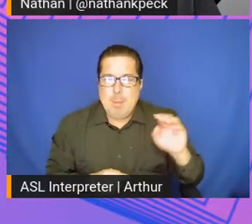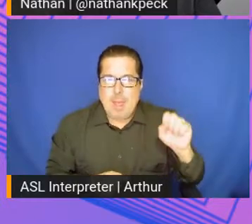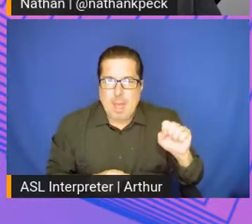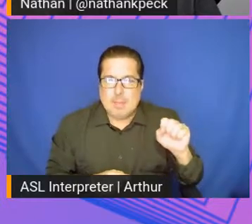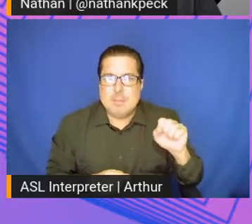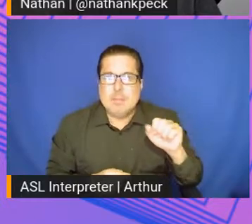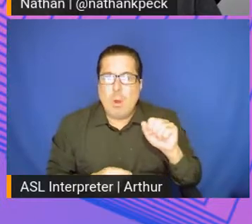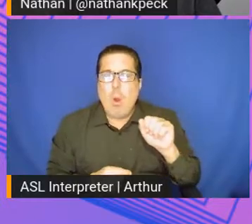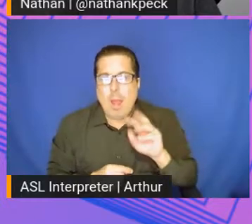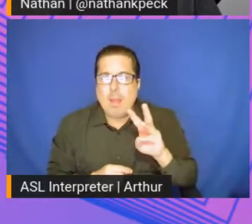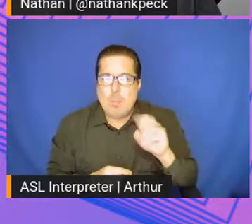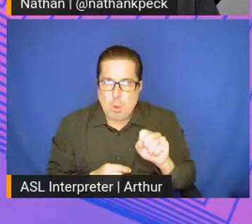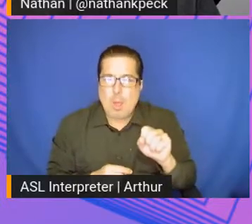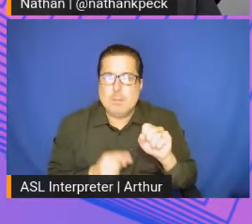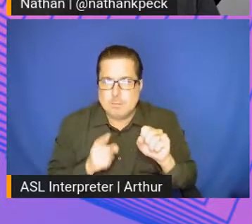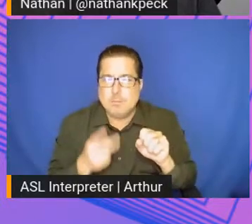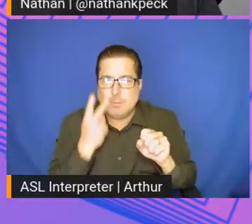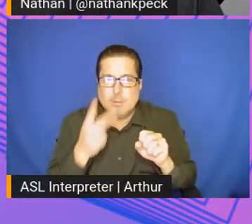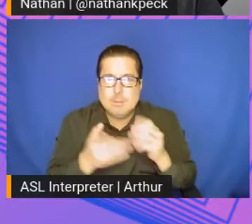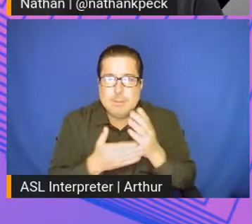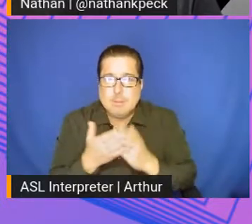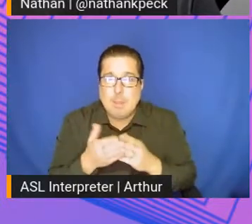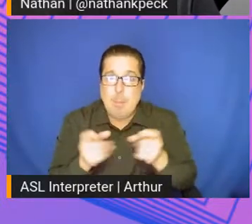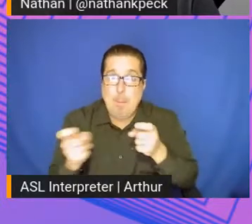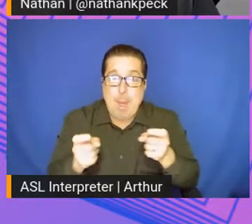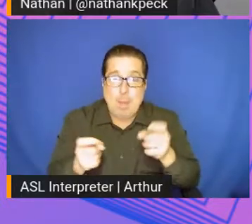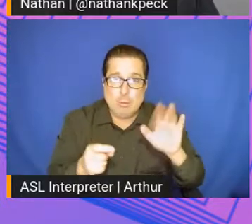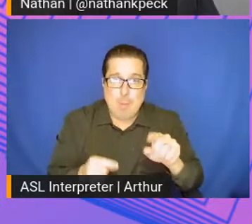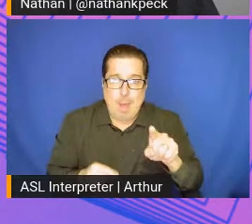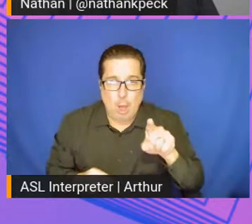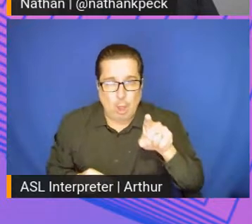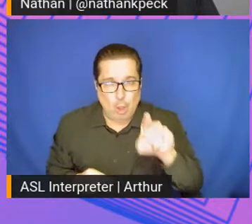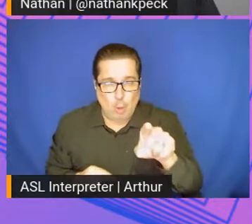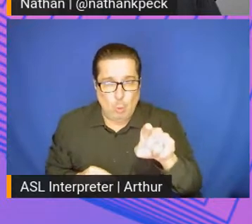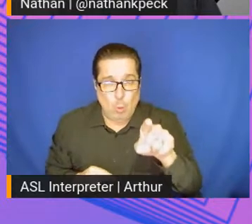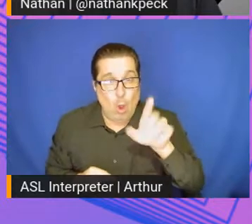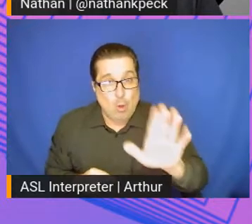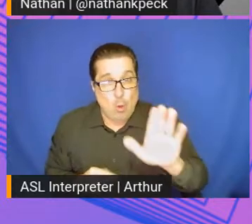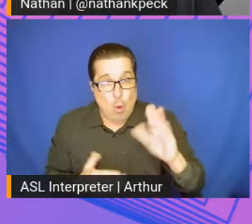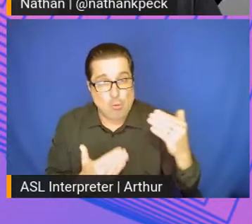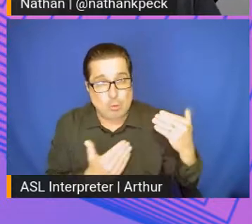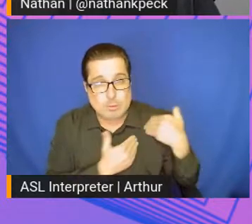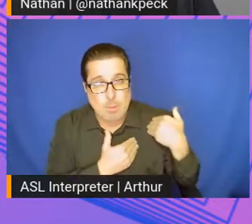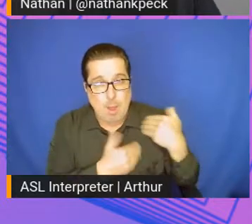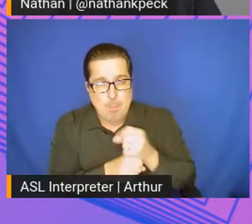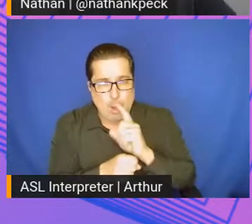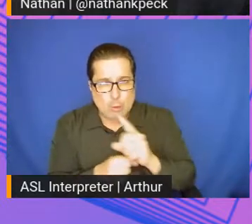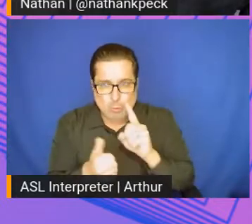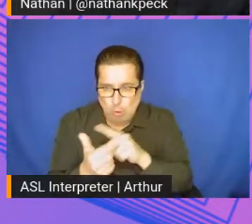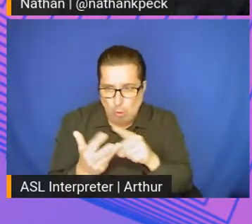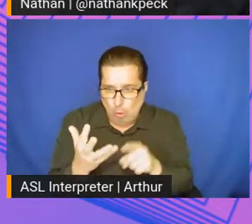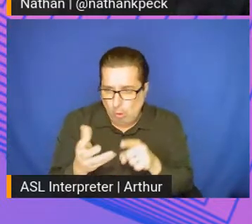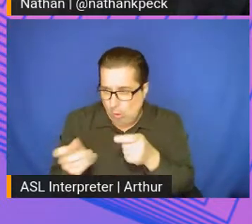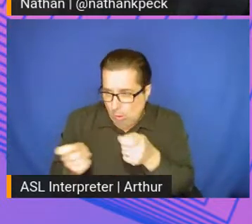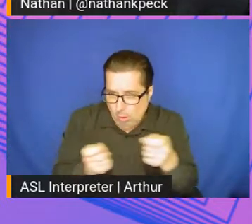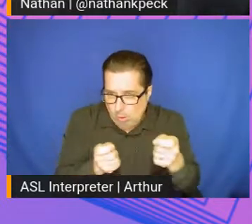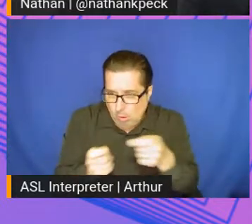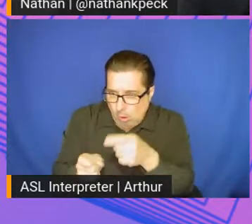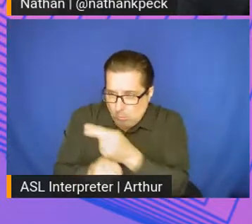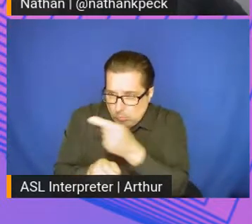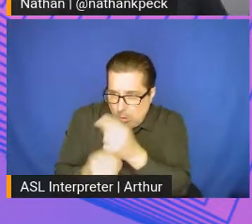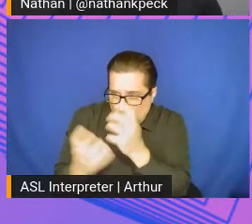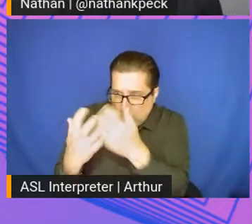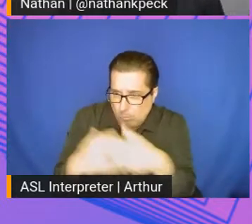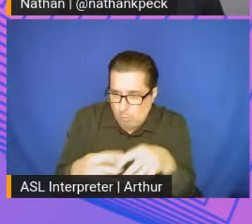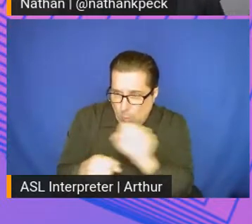that are managed by you. And they're your responsibility to make sure that those things are working properly. So here we